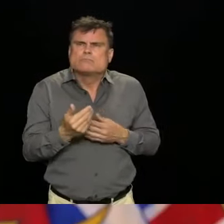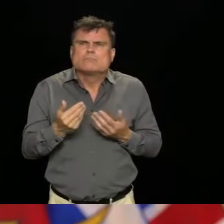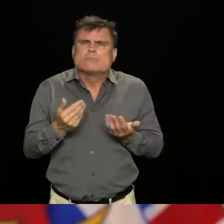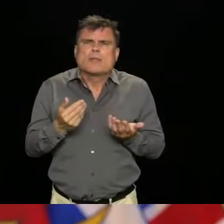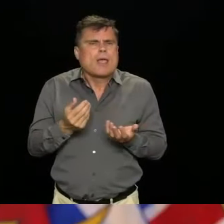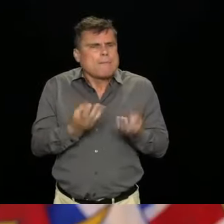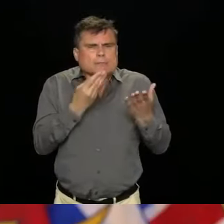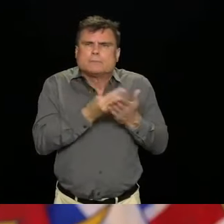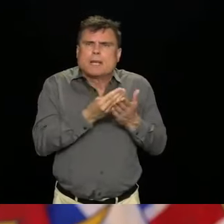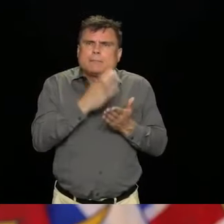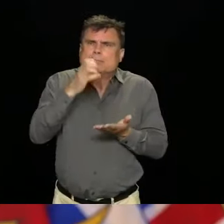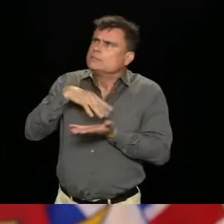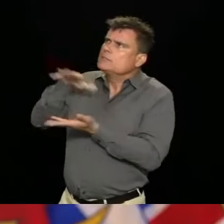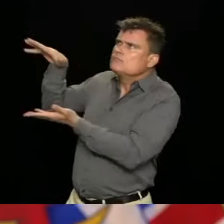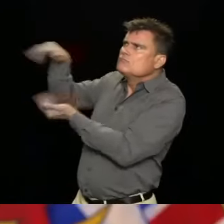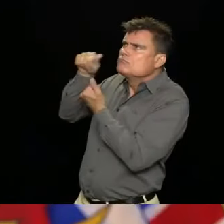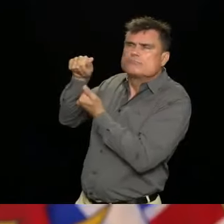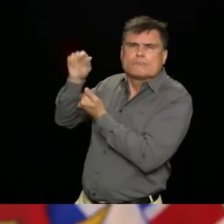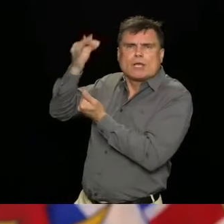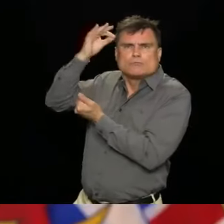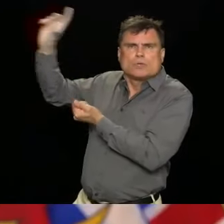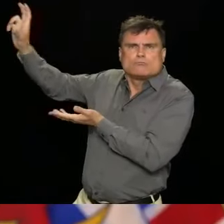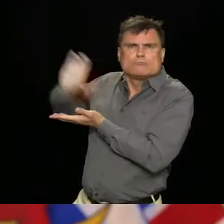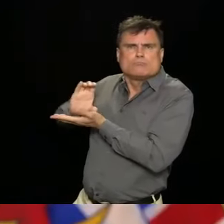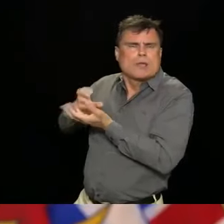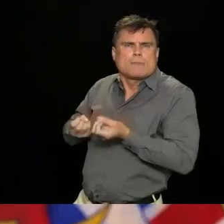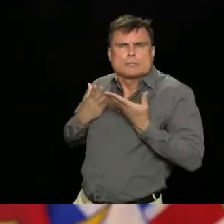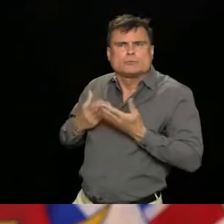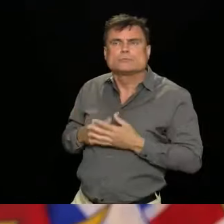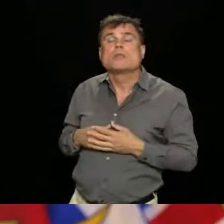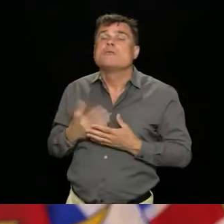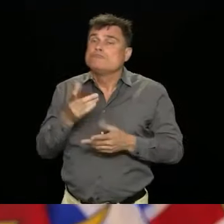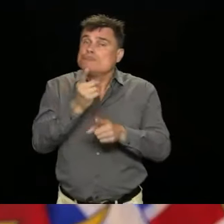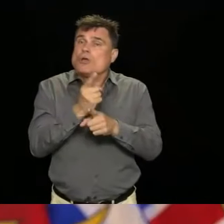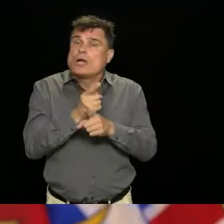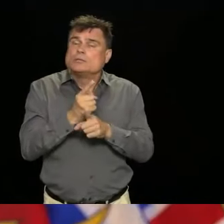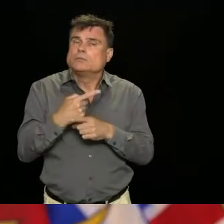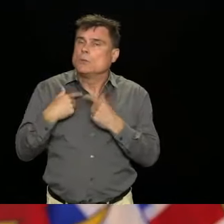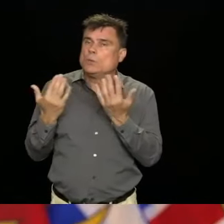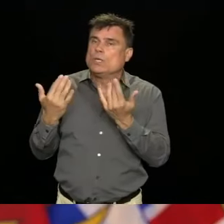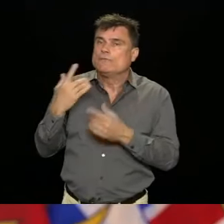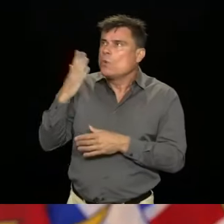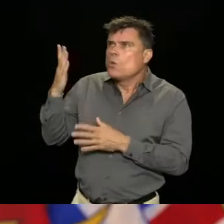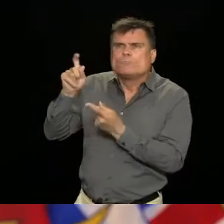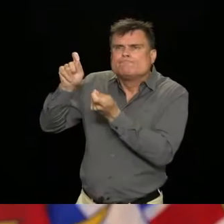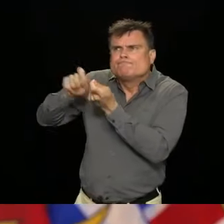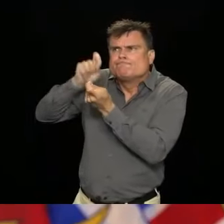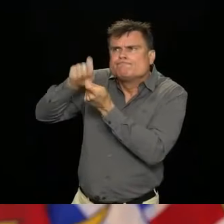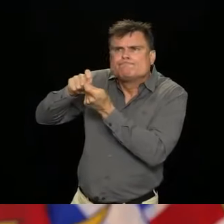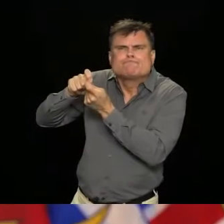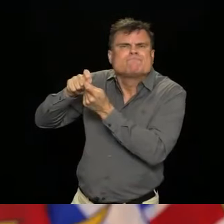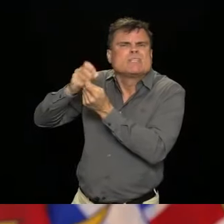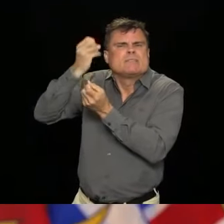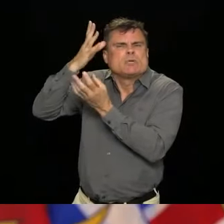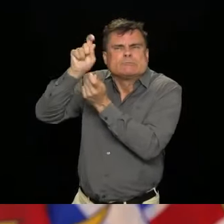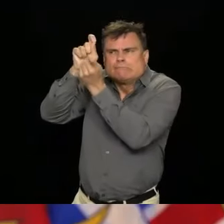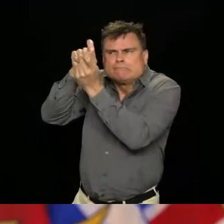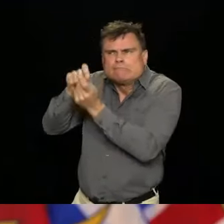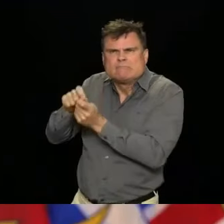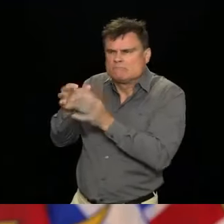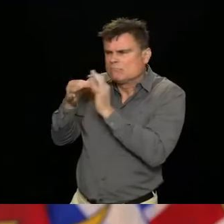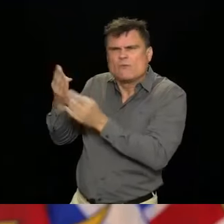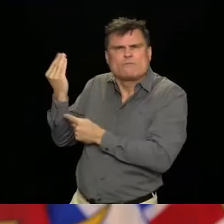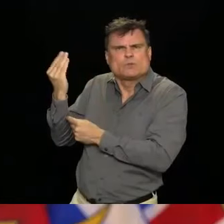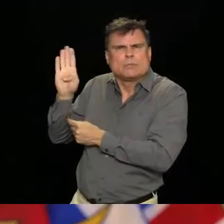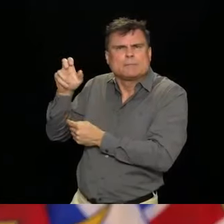to? Well, I think you've pointed out what we'll be waiting for, Vaughn, which are the details. We certainly are keen to partner